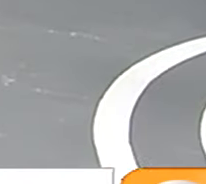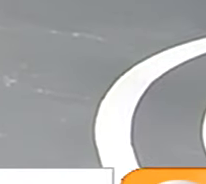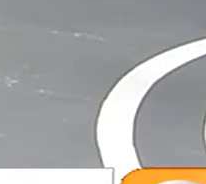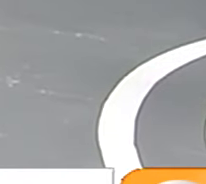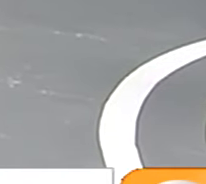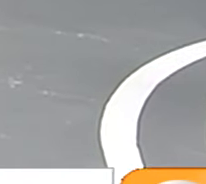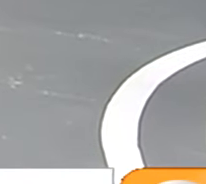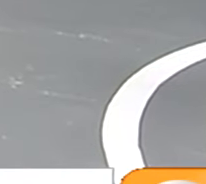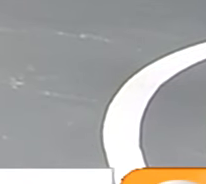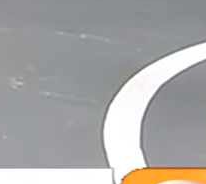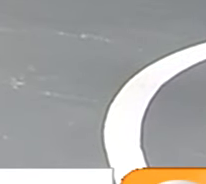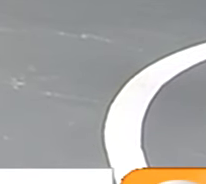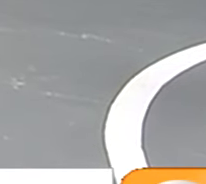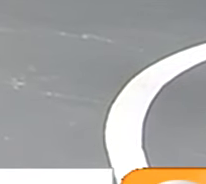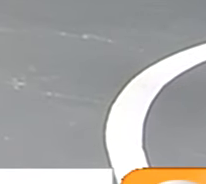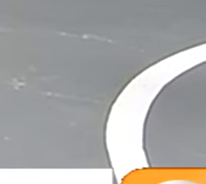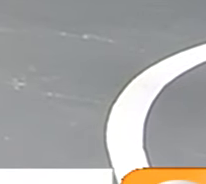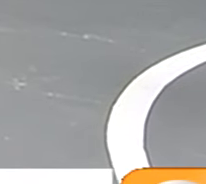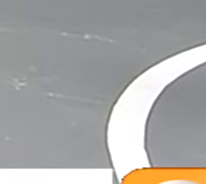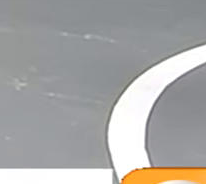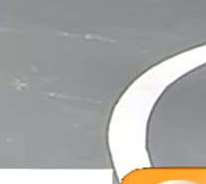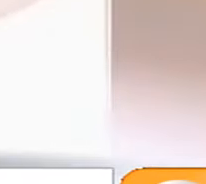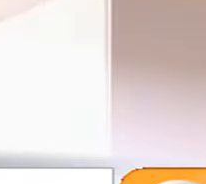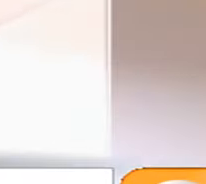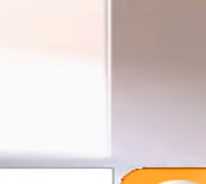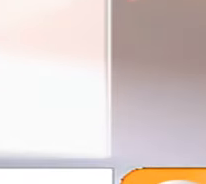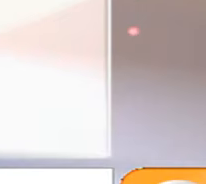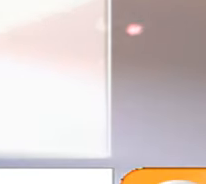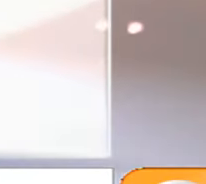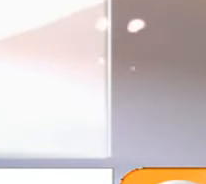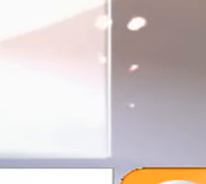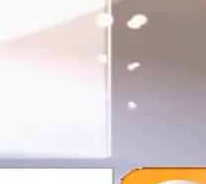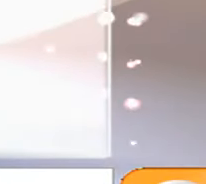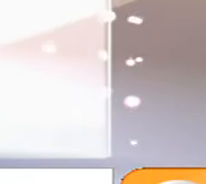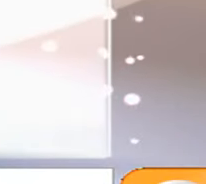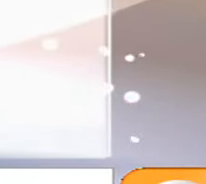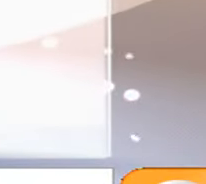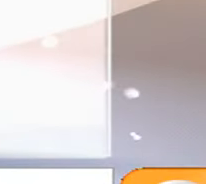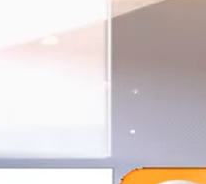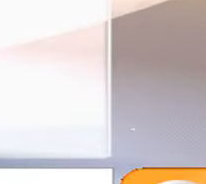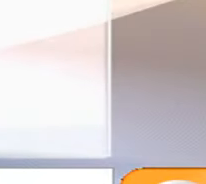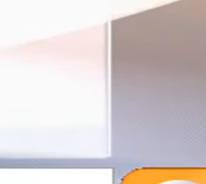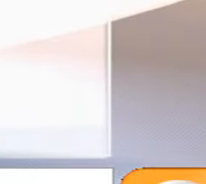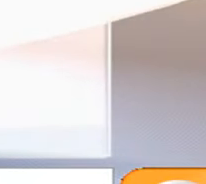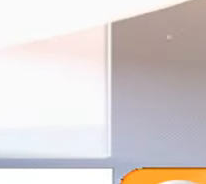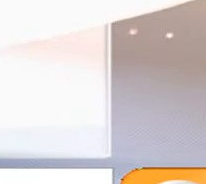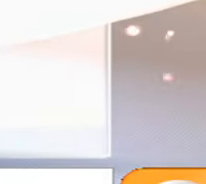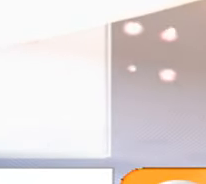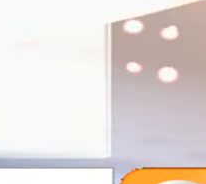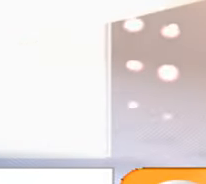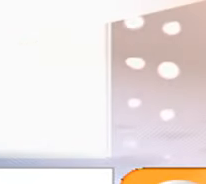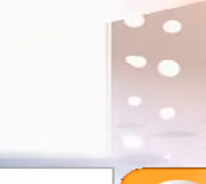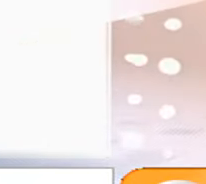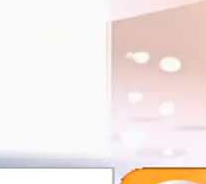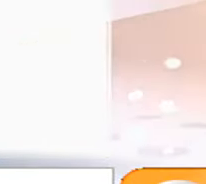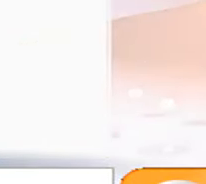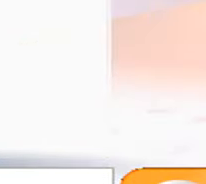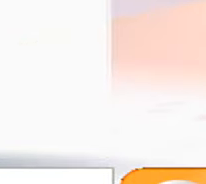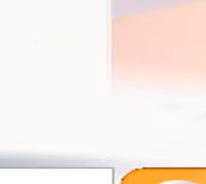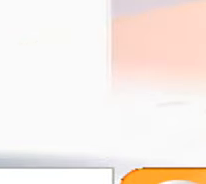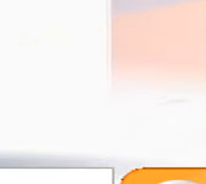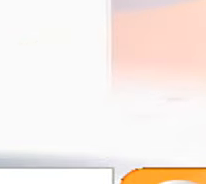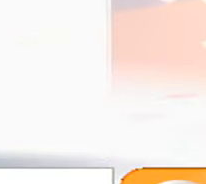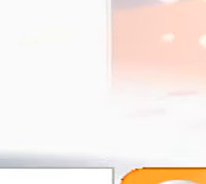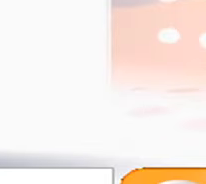Point noted. Saidi Kaitani, ask Atwoli, what does he think about the Kakamega County gubernatorial seat